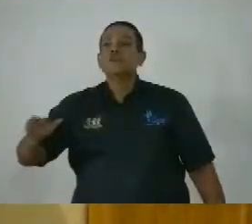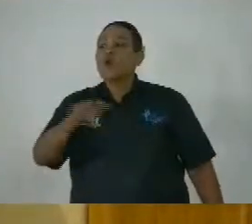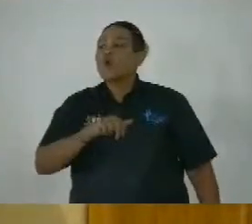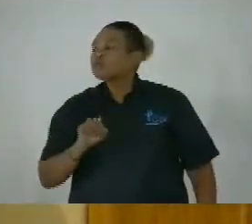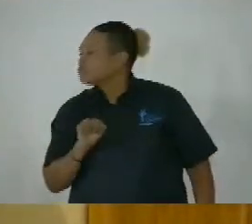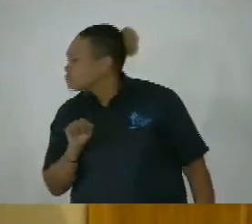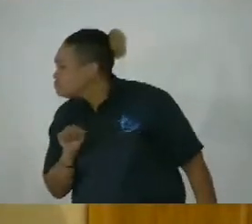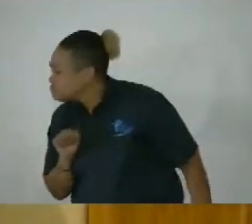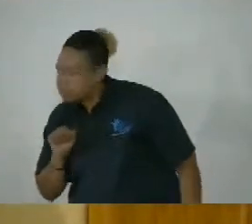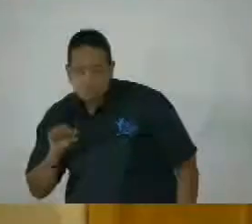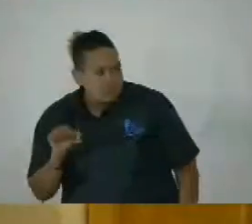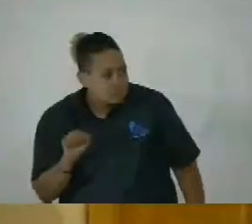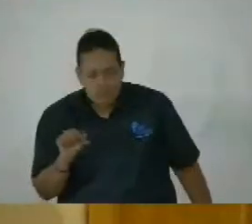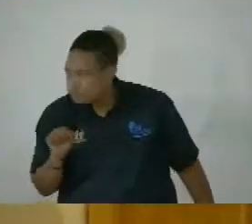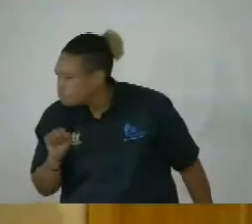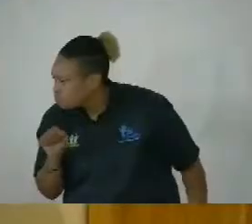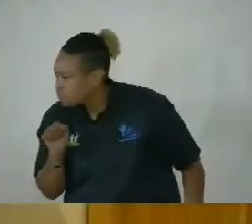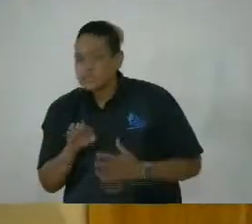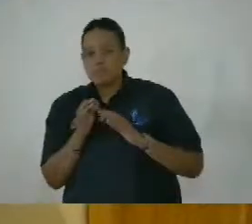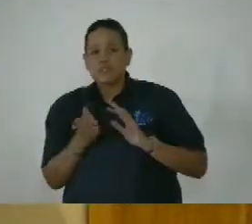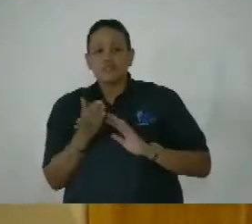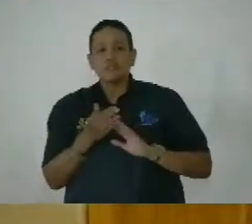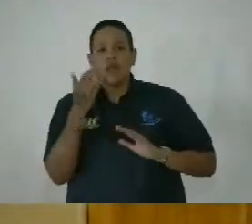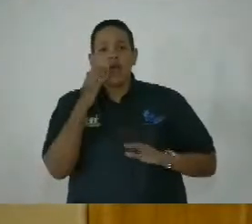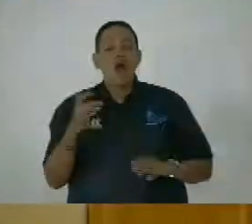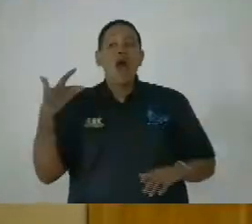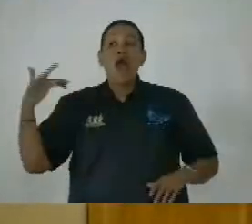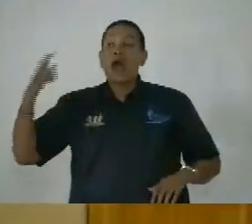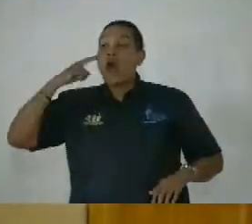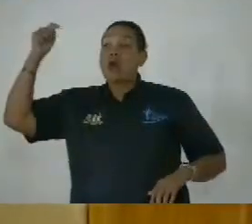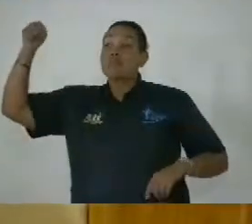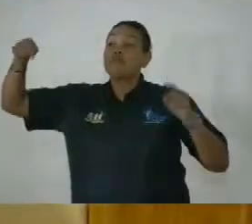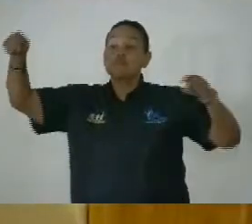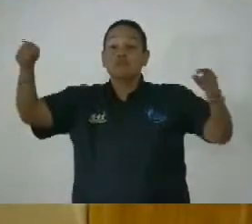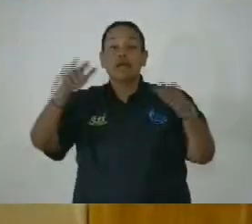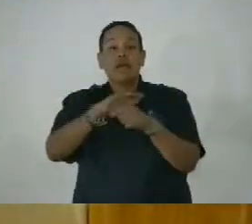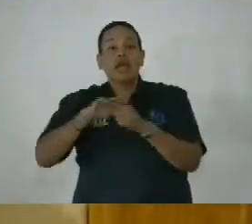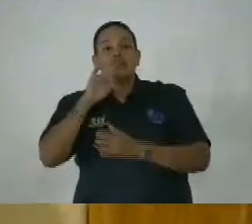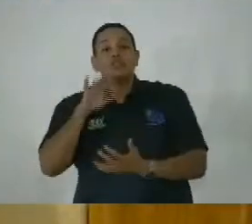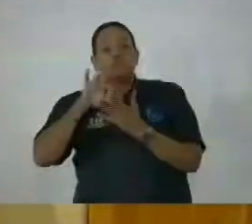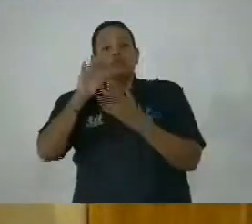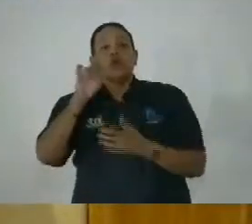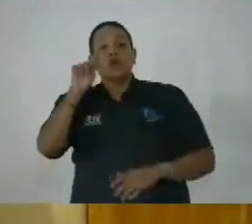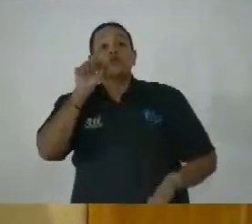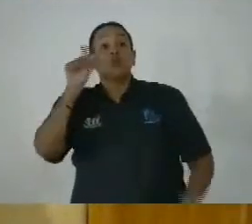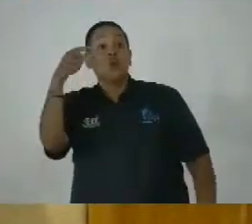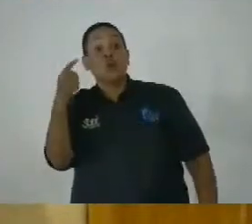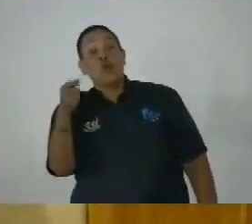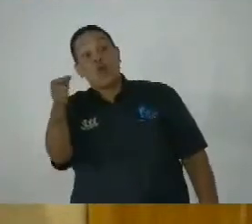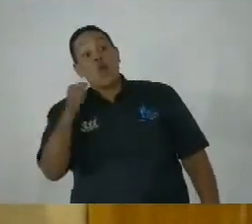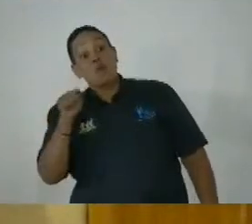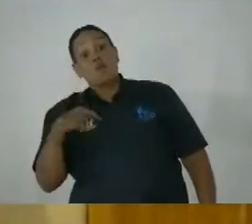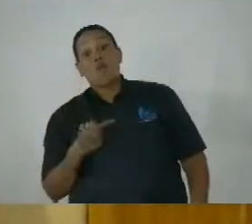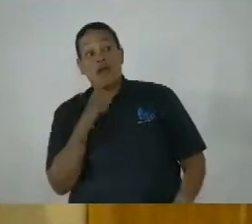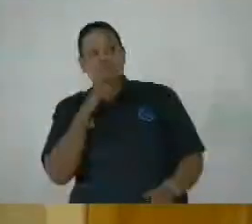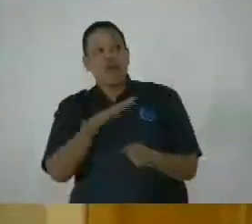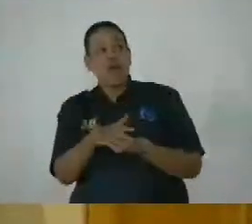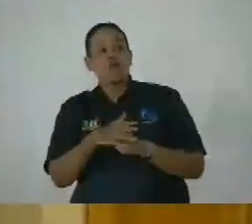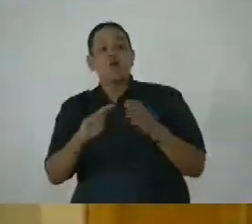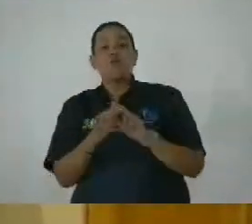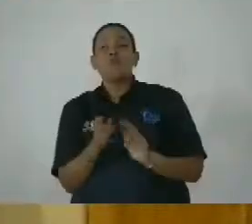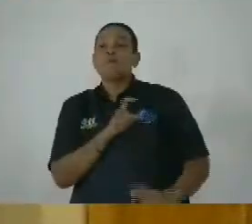community patrols to special patrols in hotspots. Those are specialized units that could only come when we have adequate number